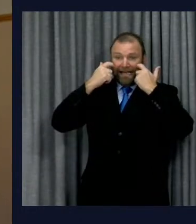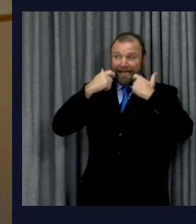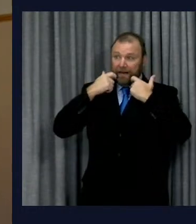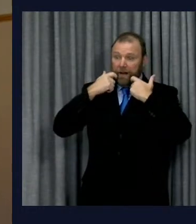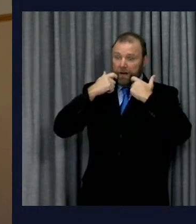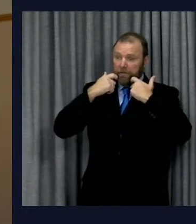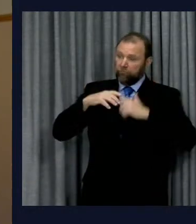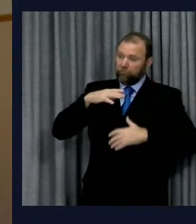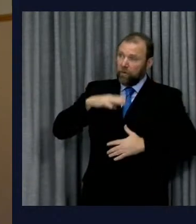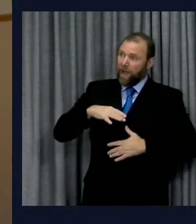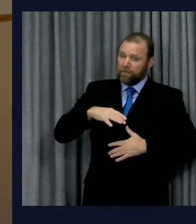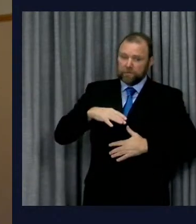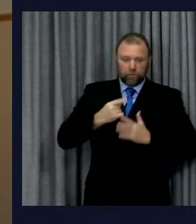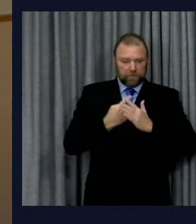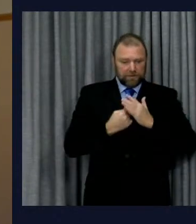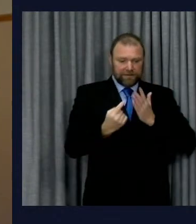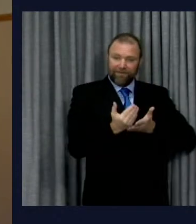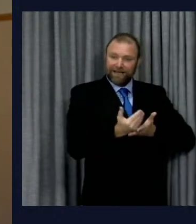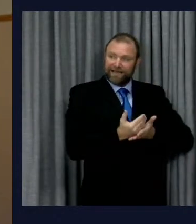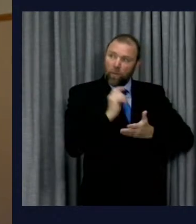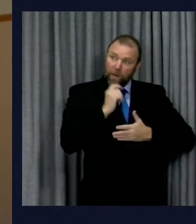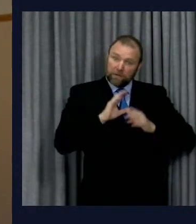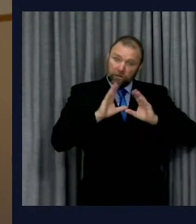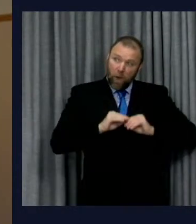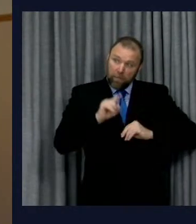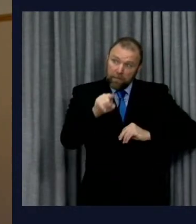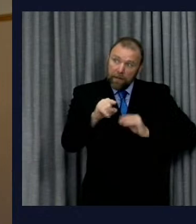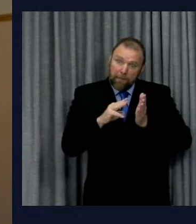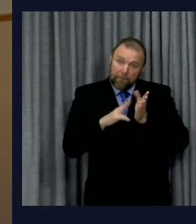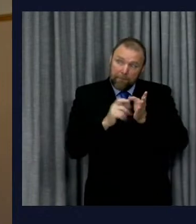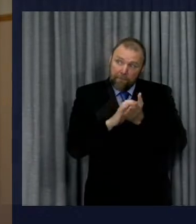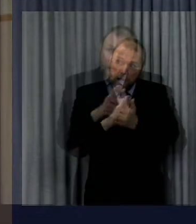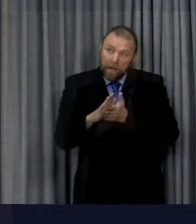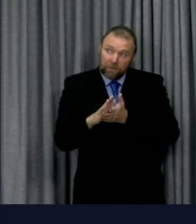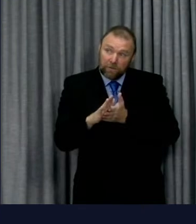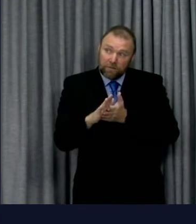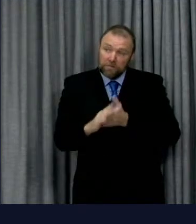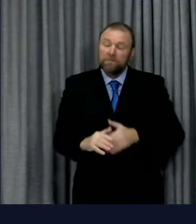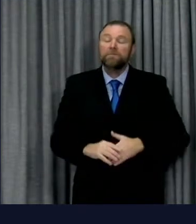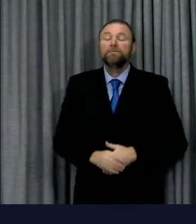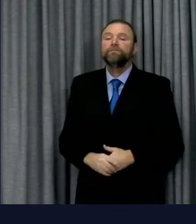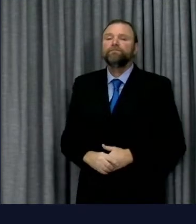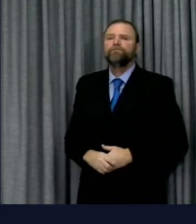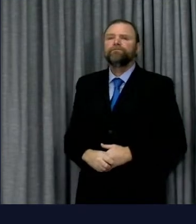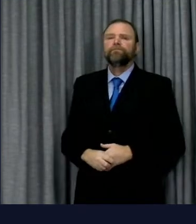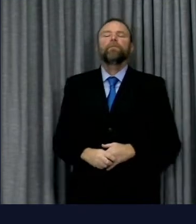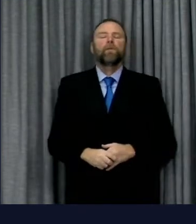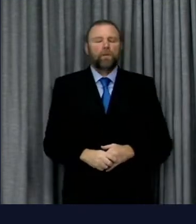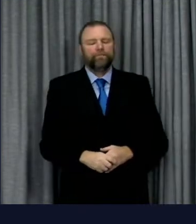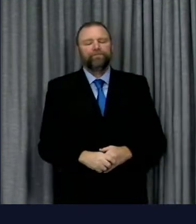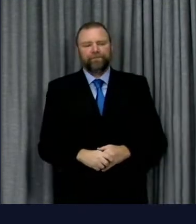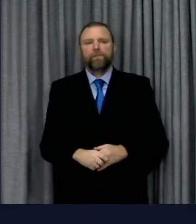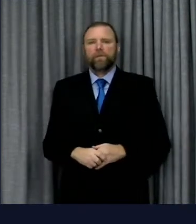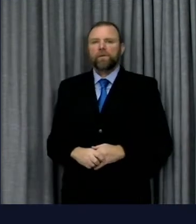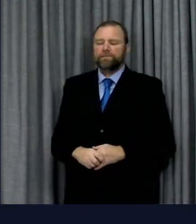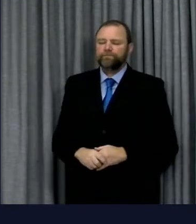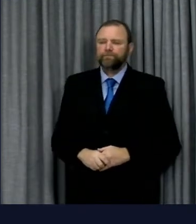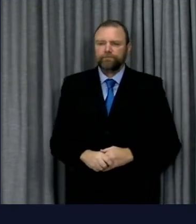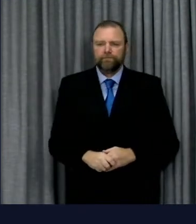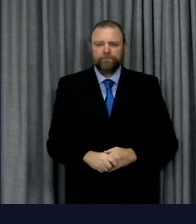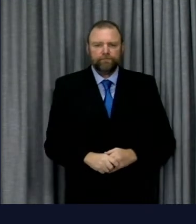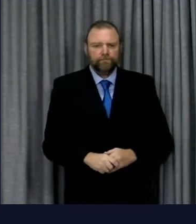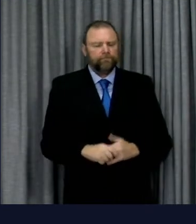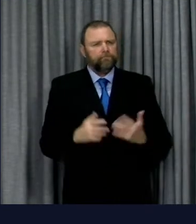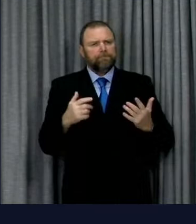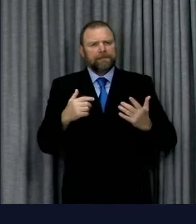to self-isolate lapse in Wales on March the 21st? Well, Adrian, my recollection